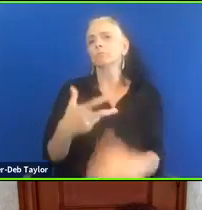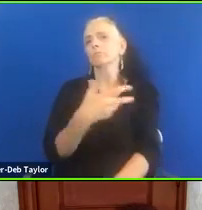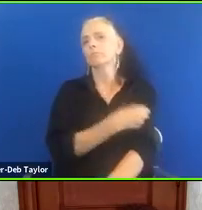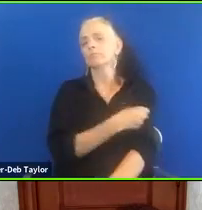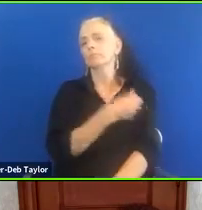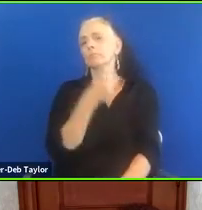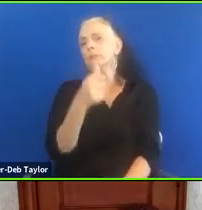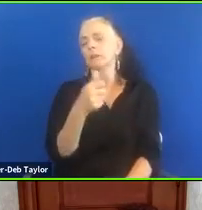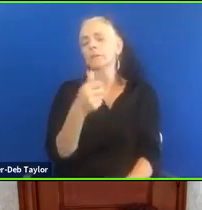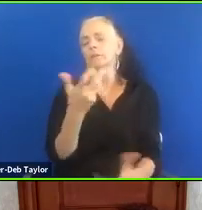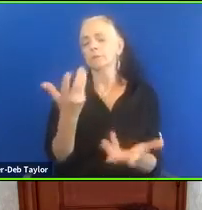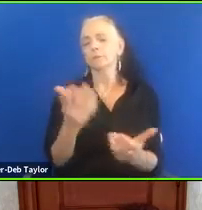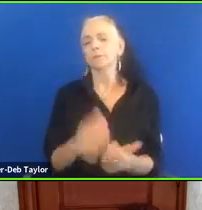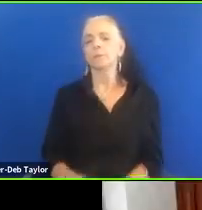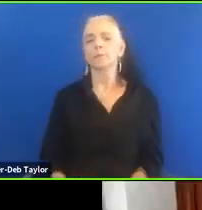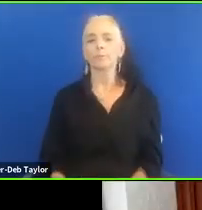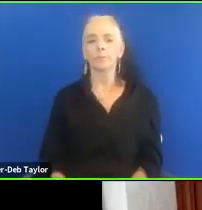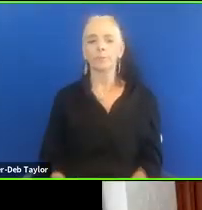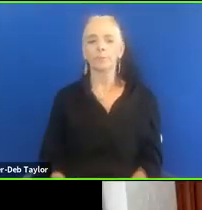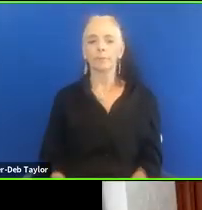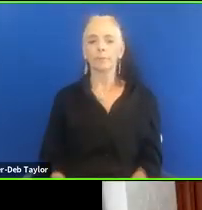Do